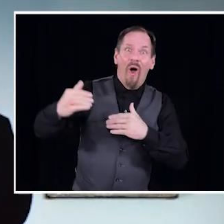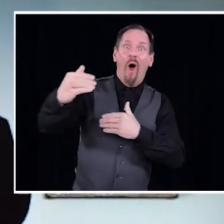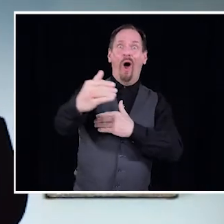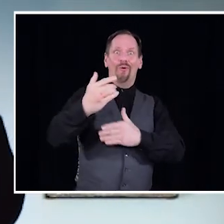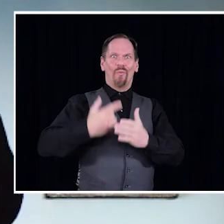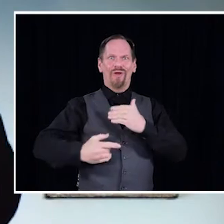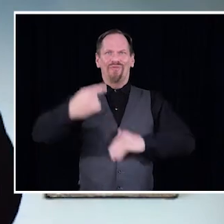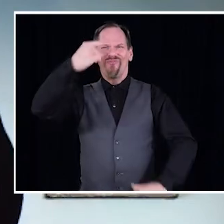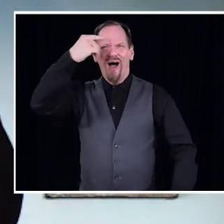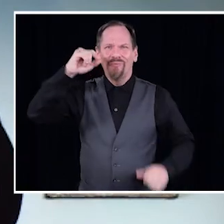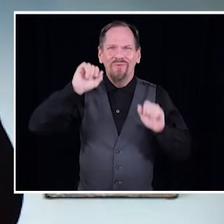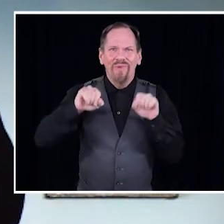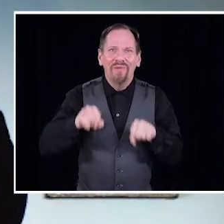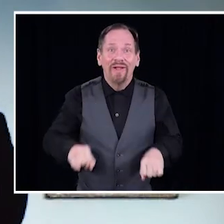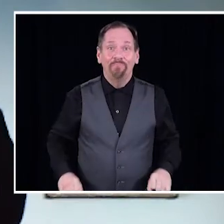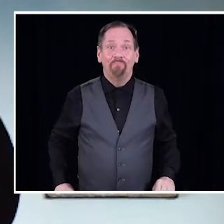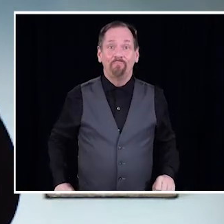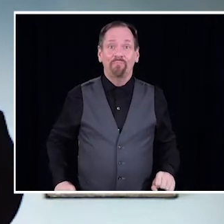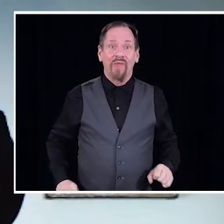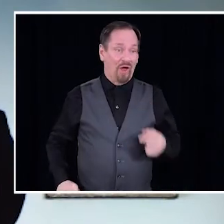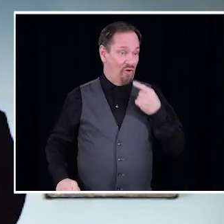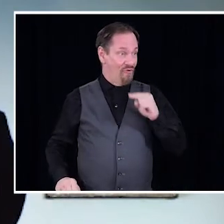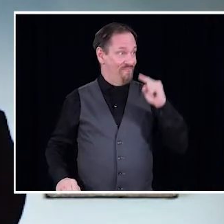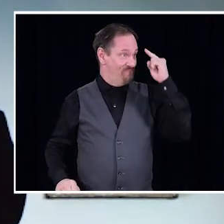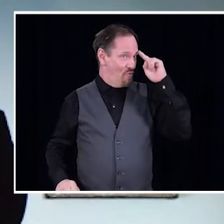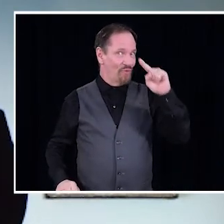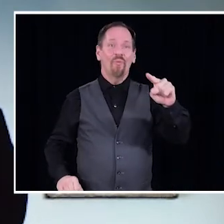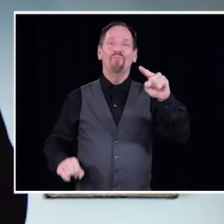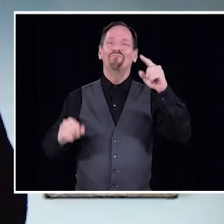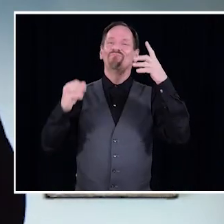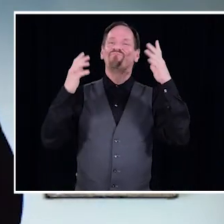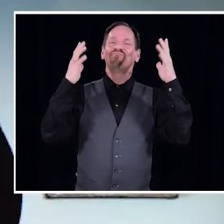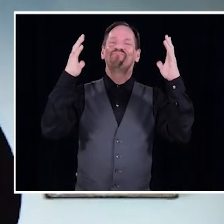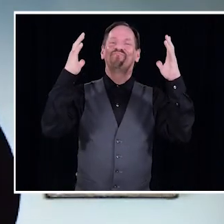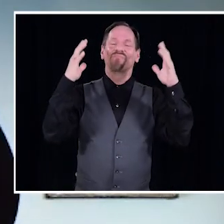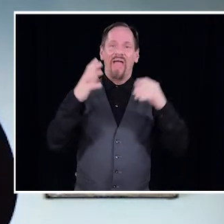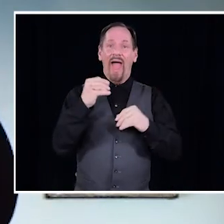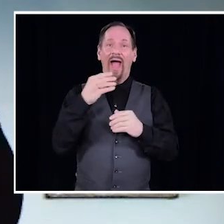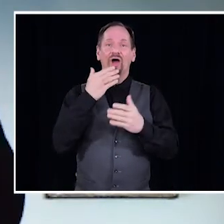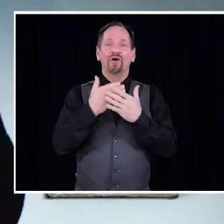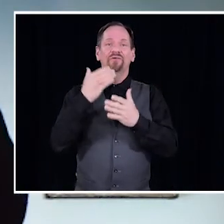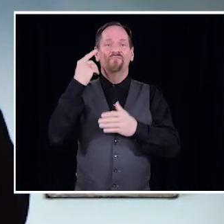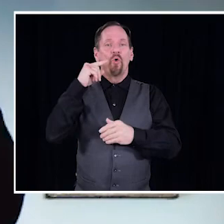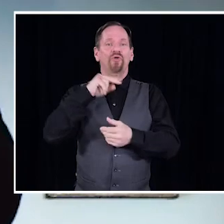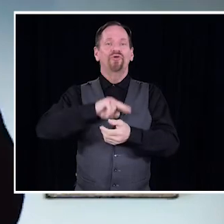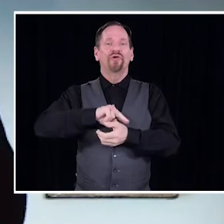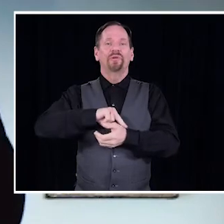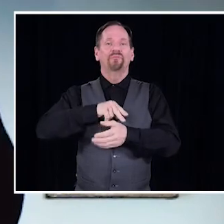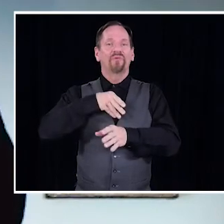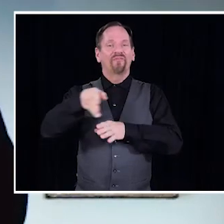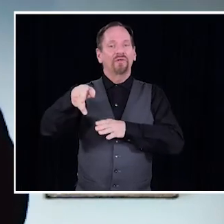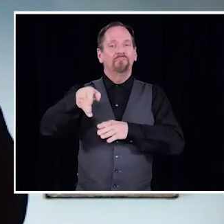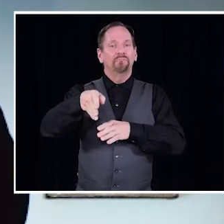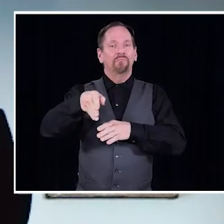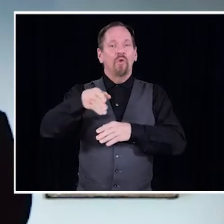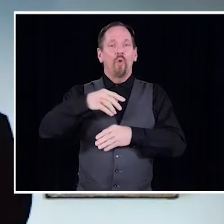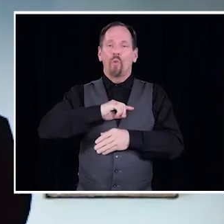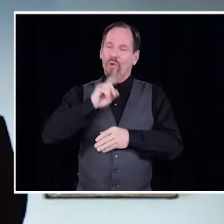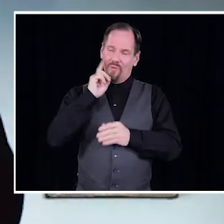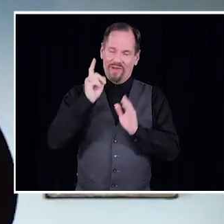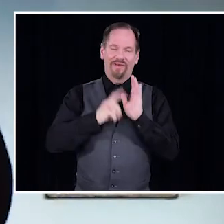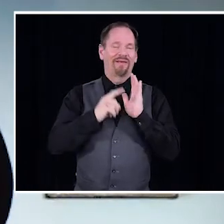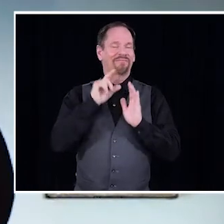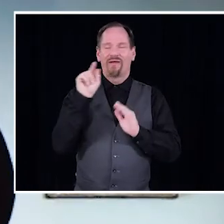possible. Good for you and good for nursing. And we recognise that you have not done it